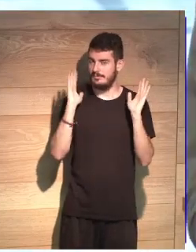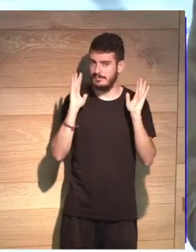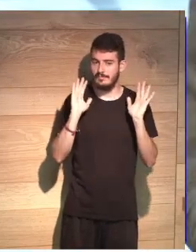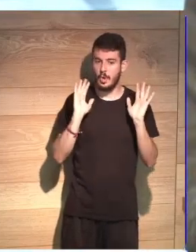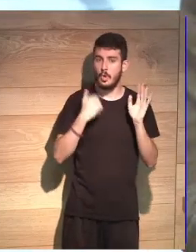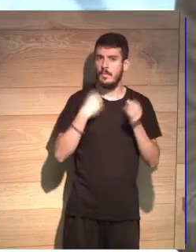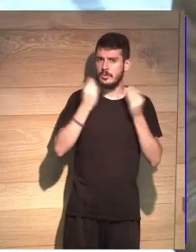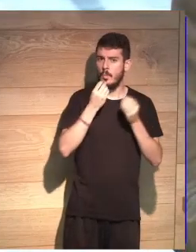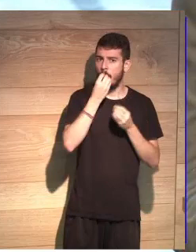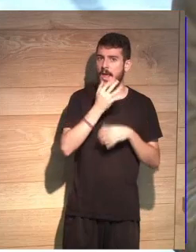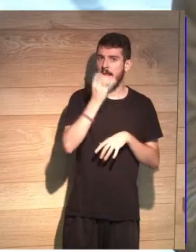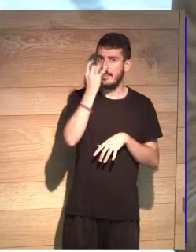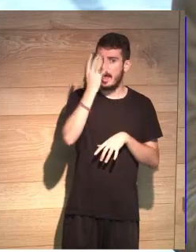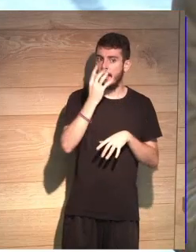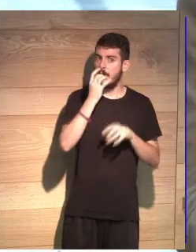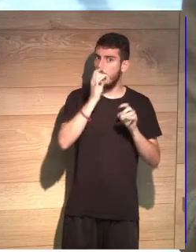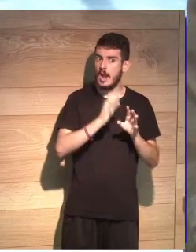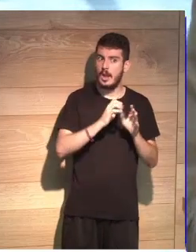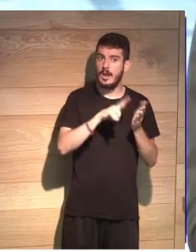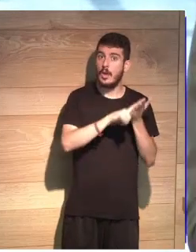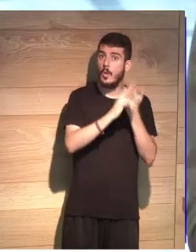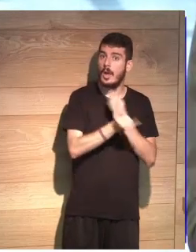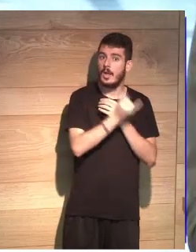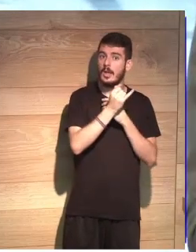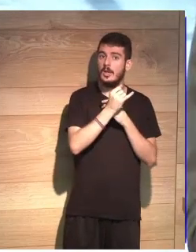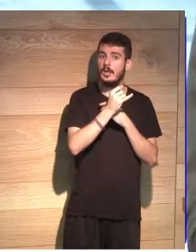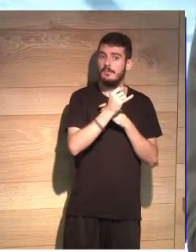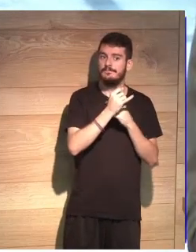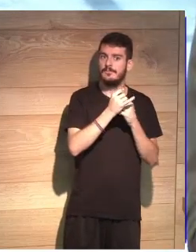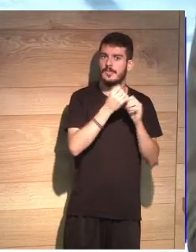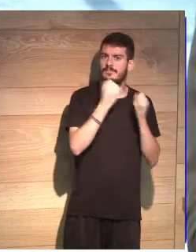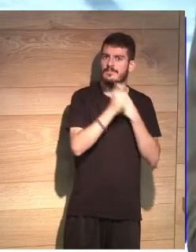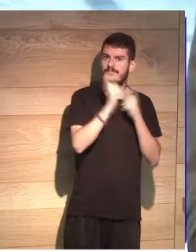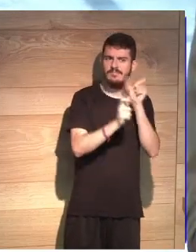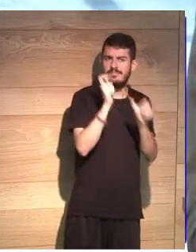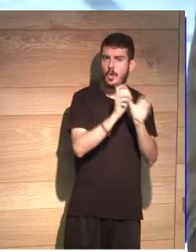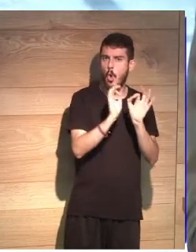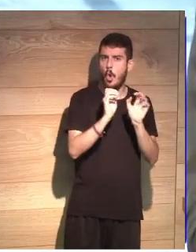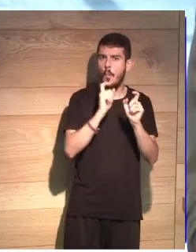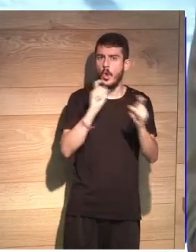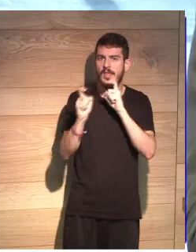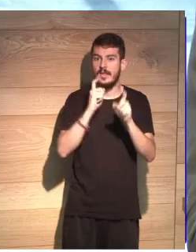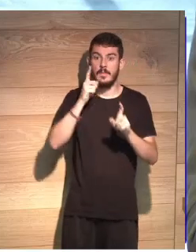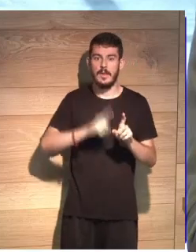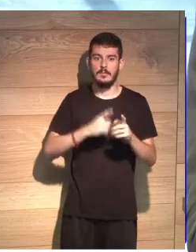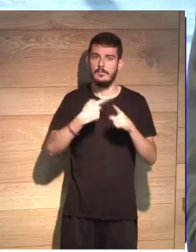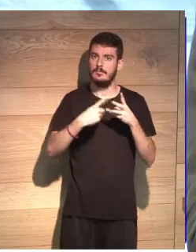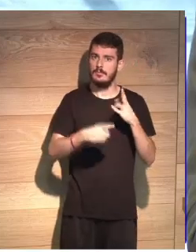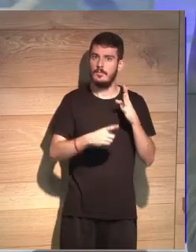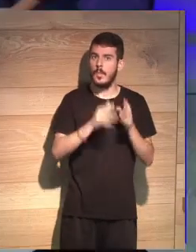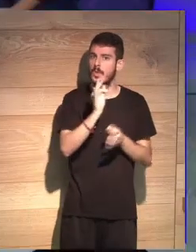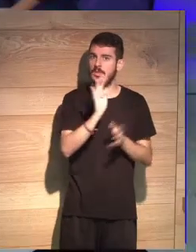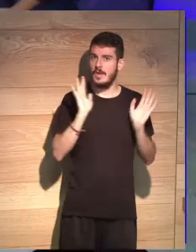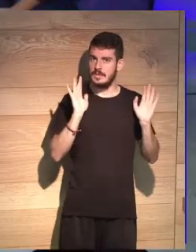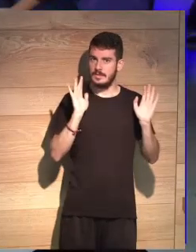I think it's a very good idea that if we are alerting on some bad